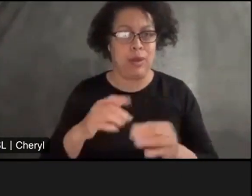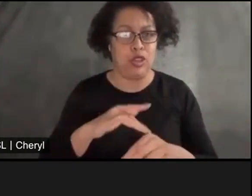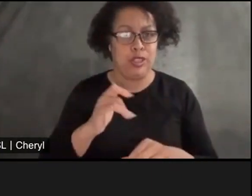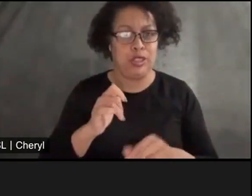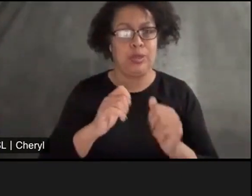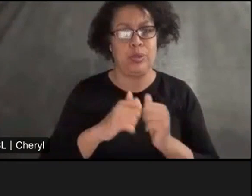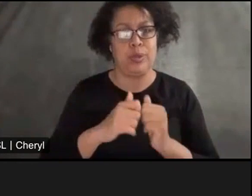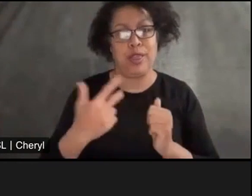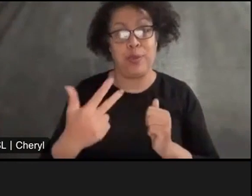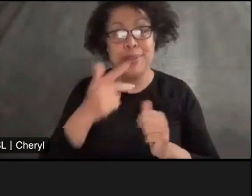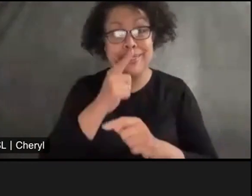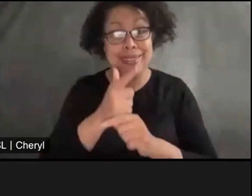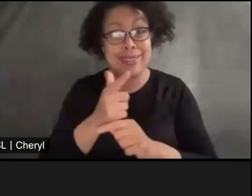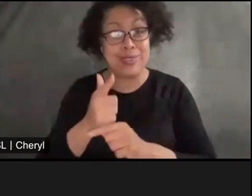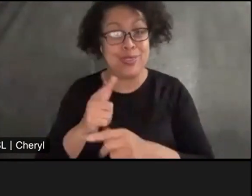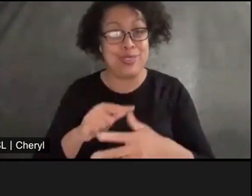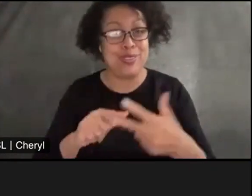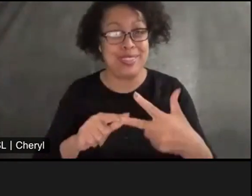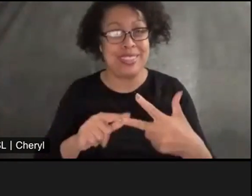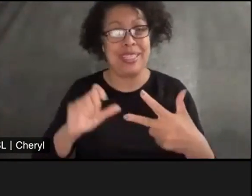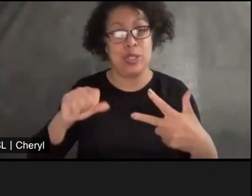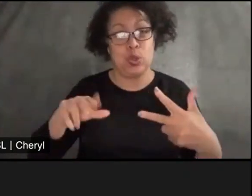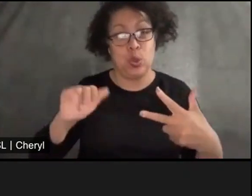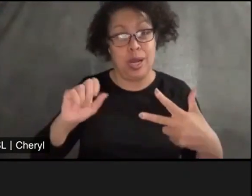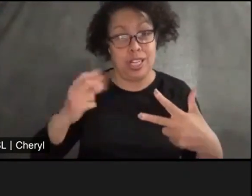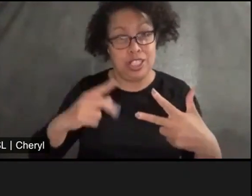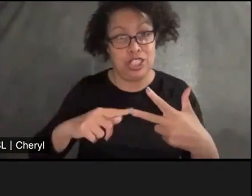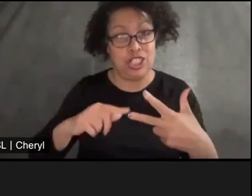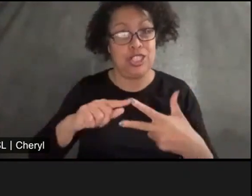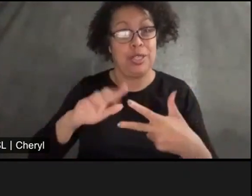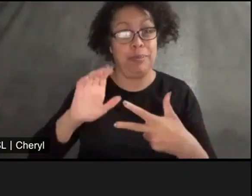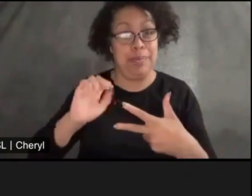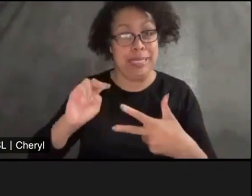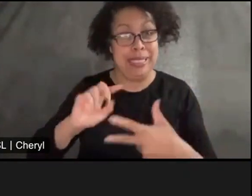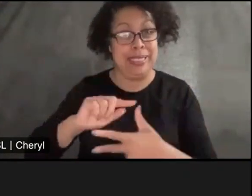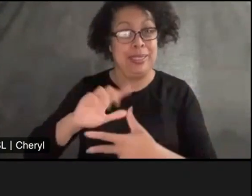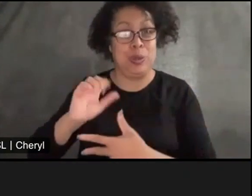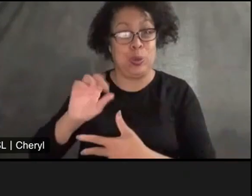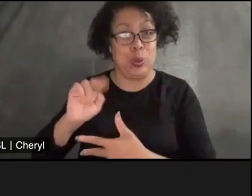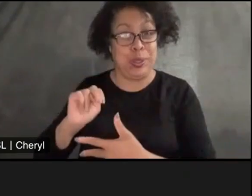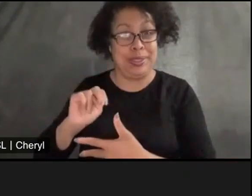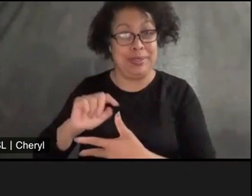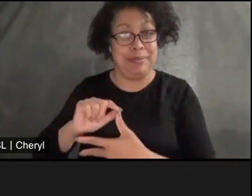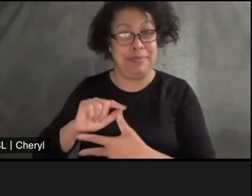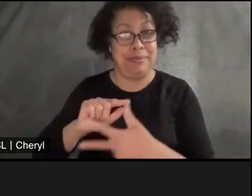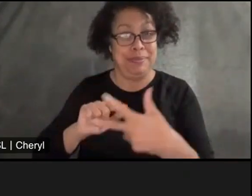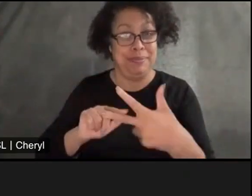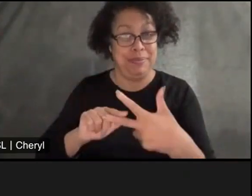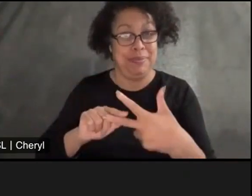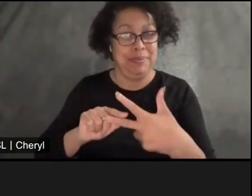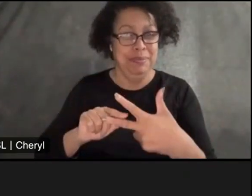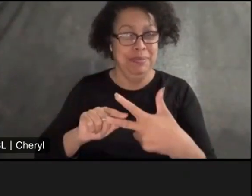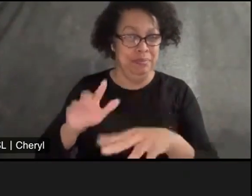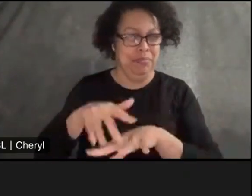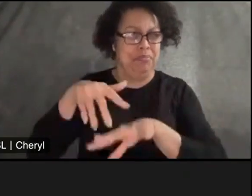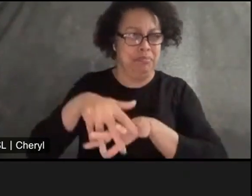sisters, which include the squash, the bean, and the corn, and how they essentially